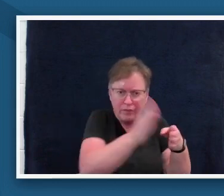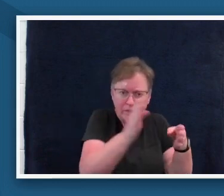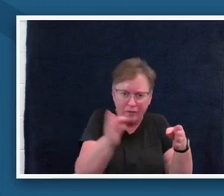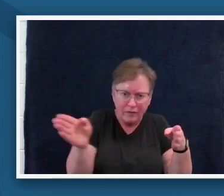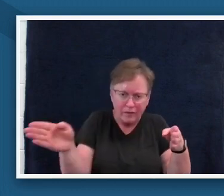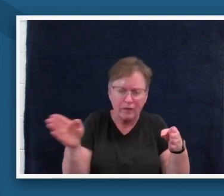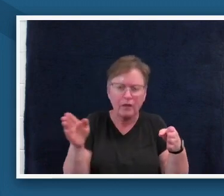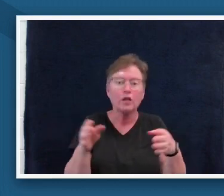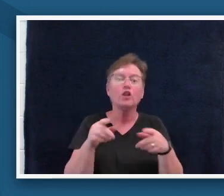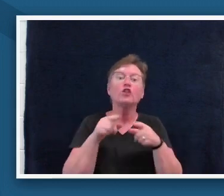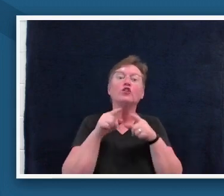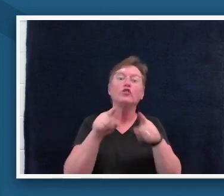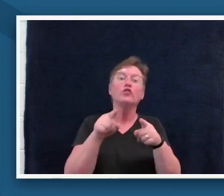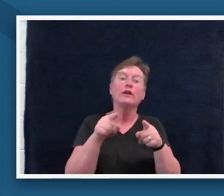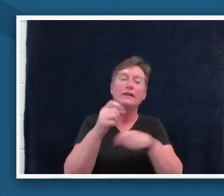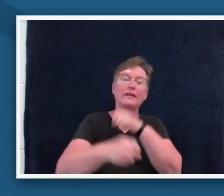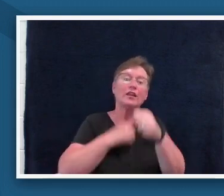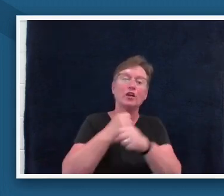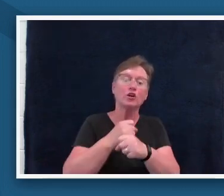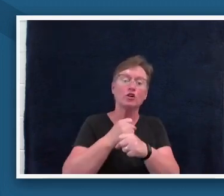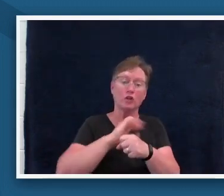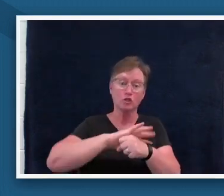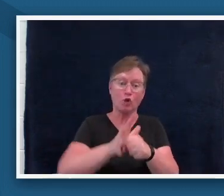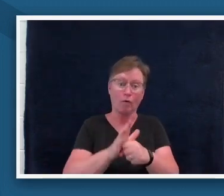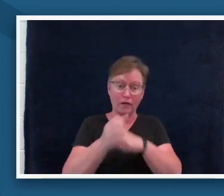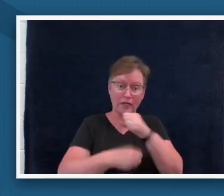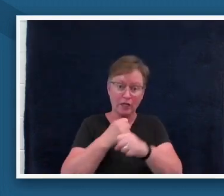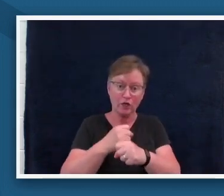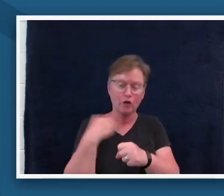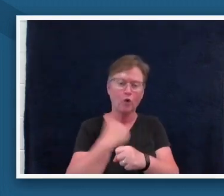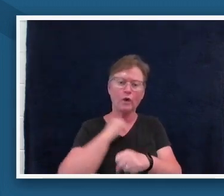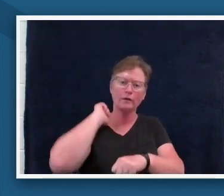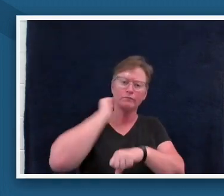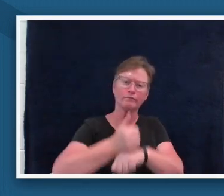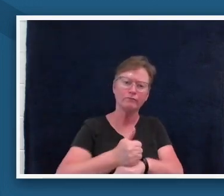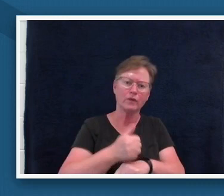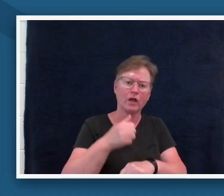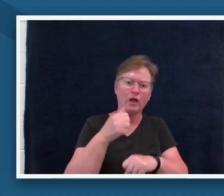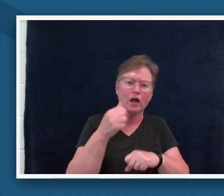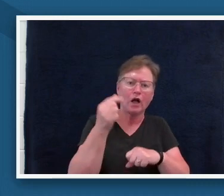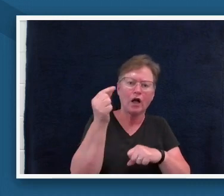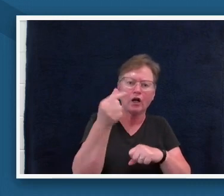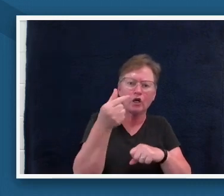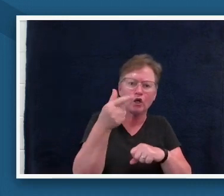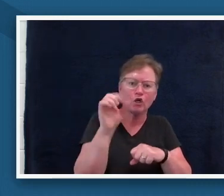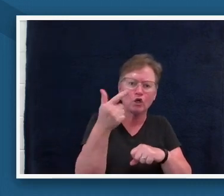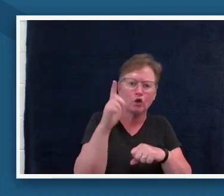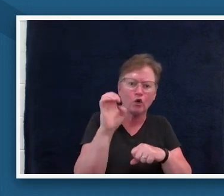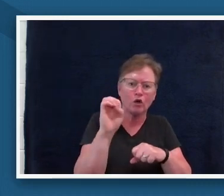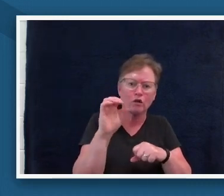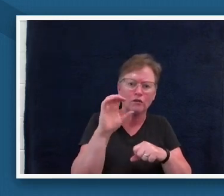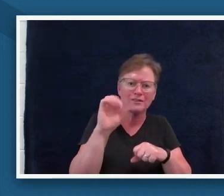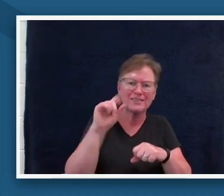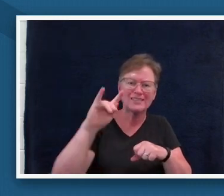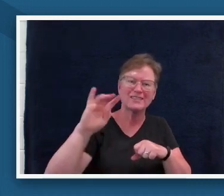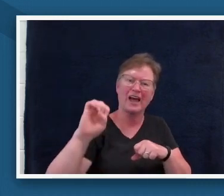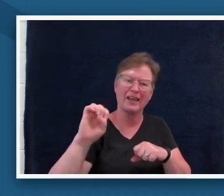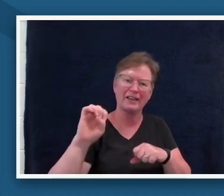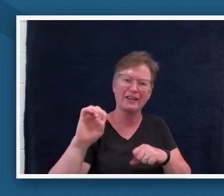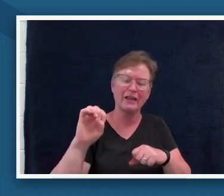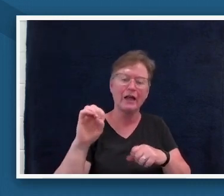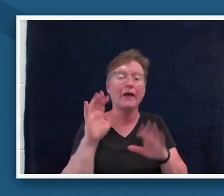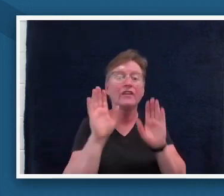it on a Google site. And so, but we didn't put everything. Fortunately, we could put what they felt was best. So they